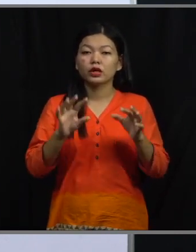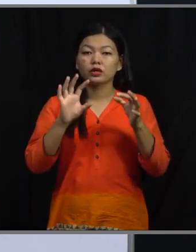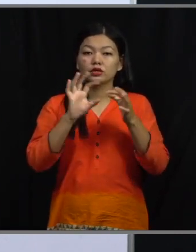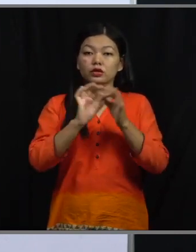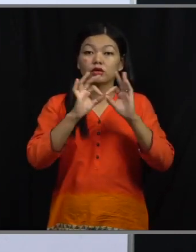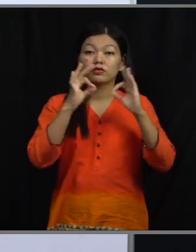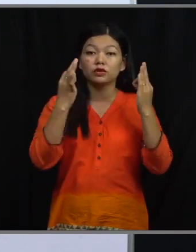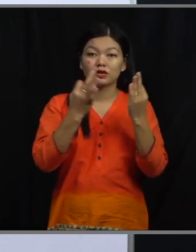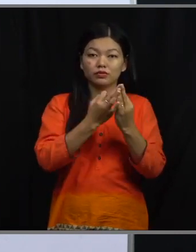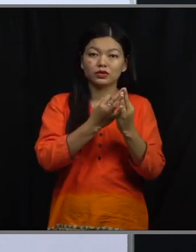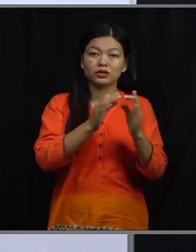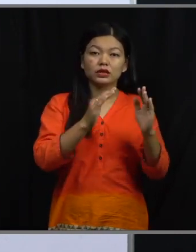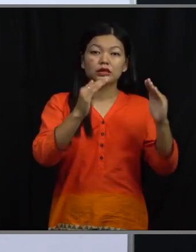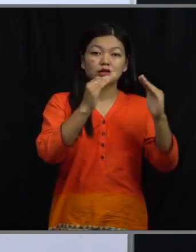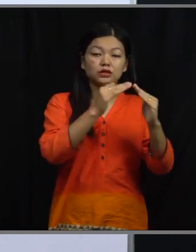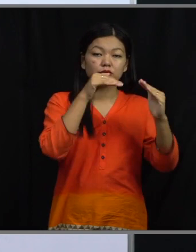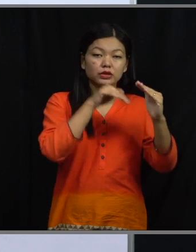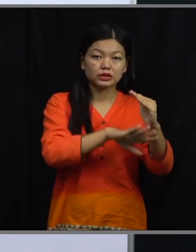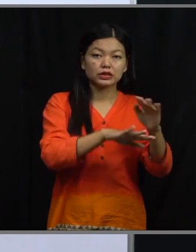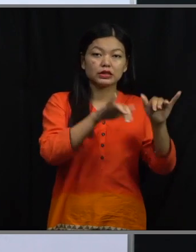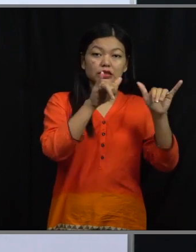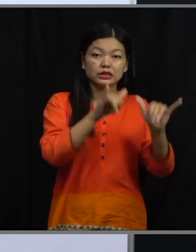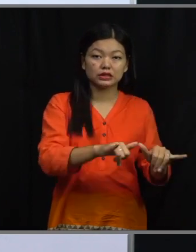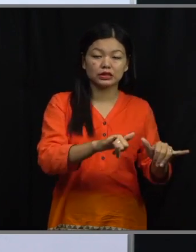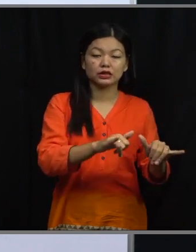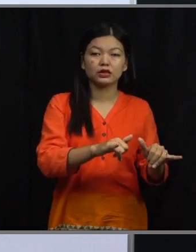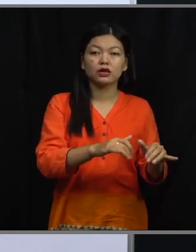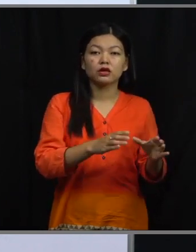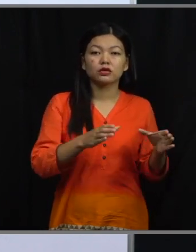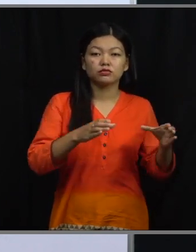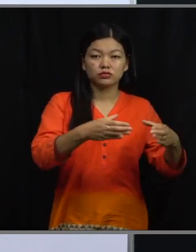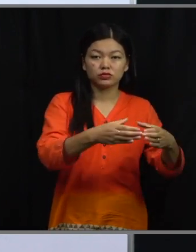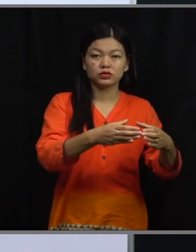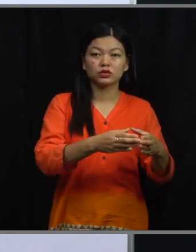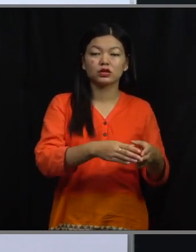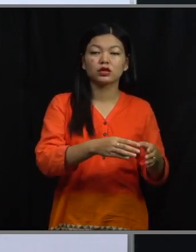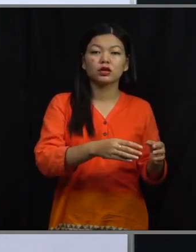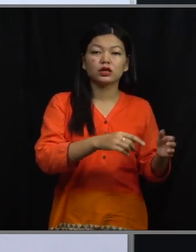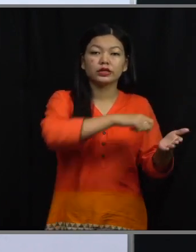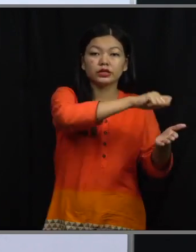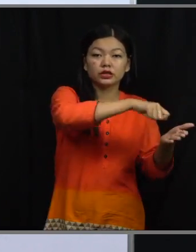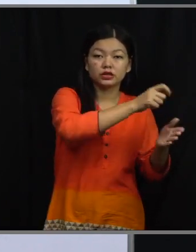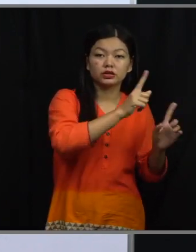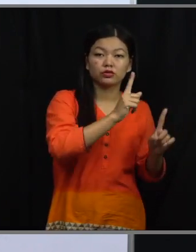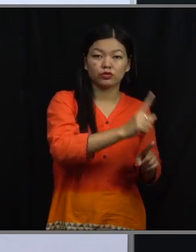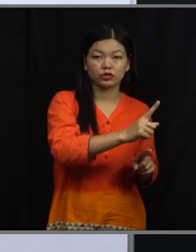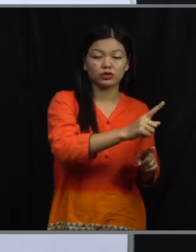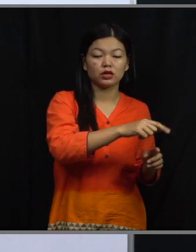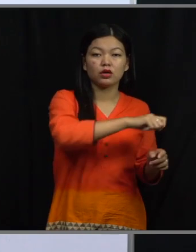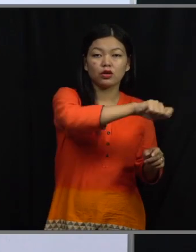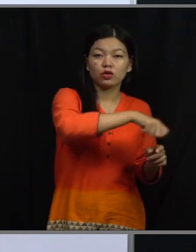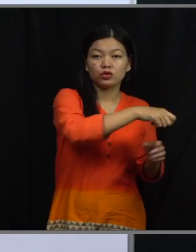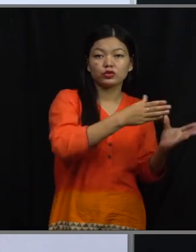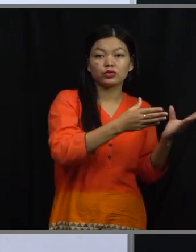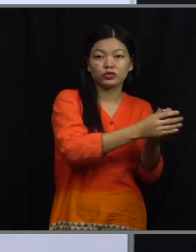generally live under one roof, eat food cooked at one hearth, hold property in common,